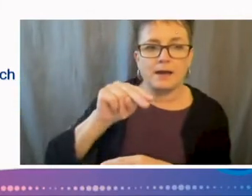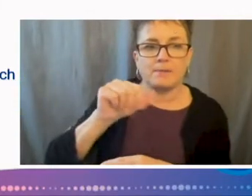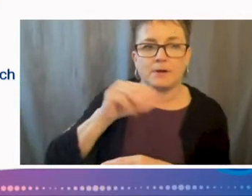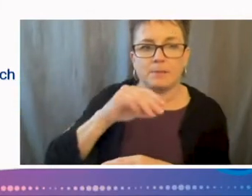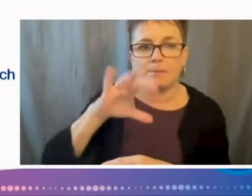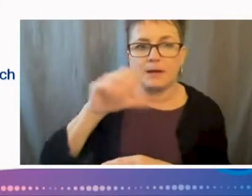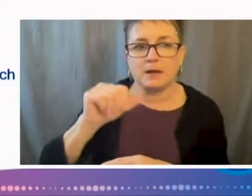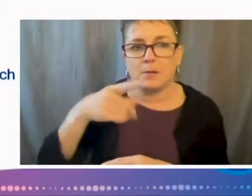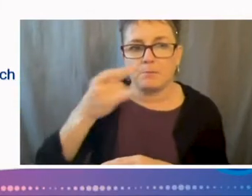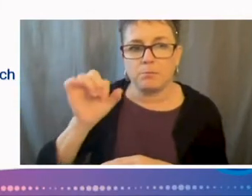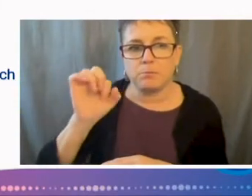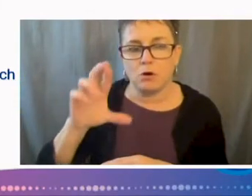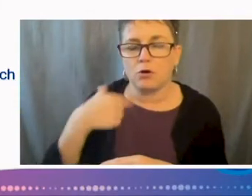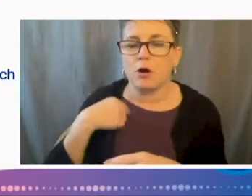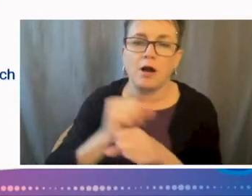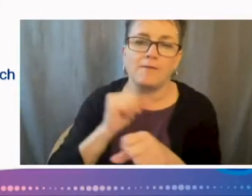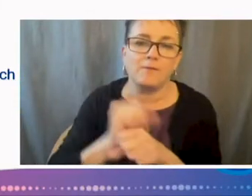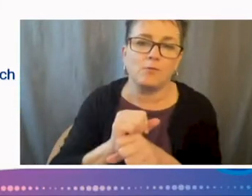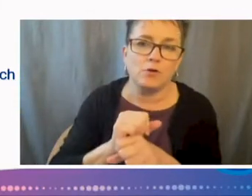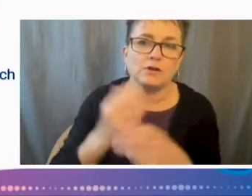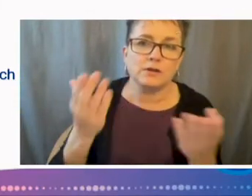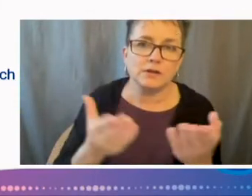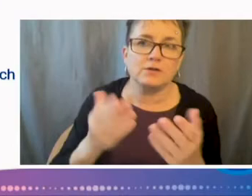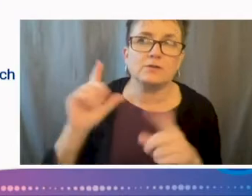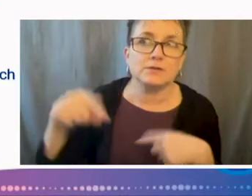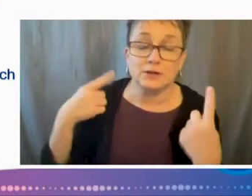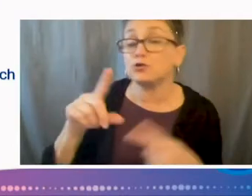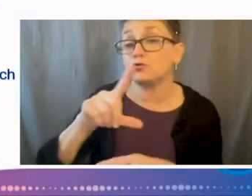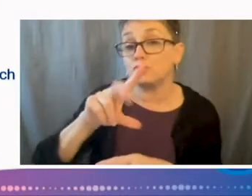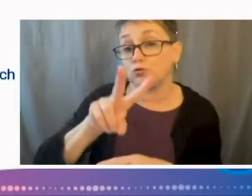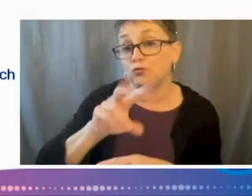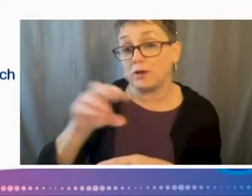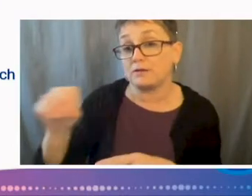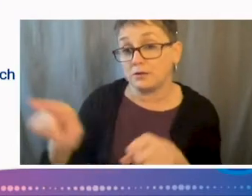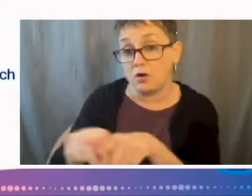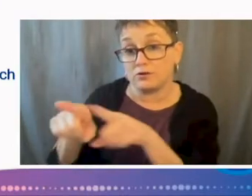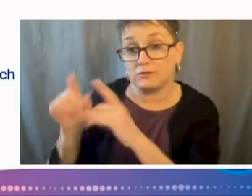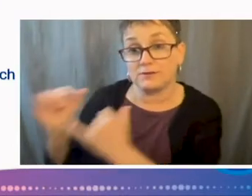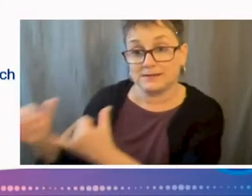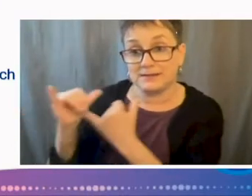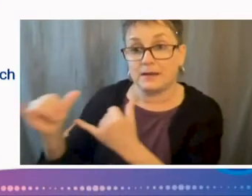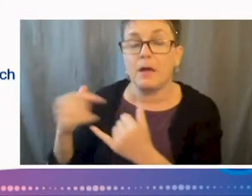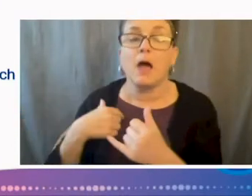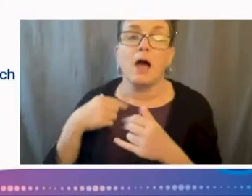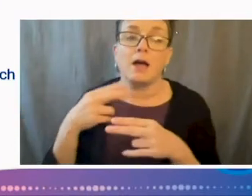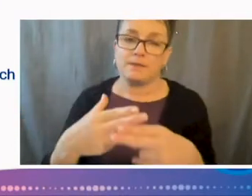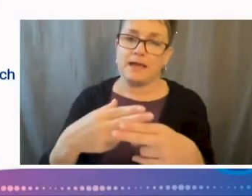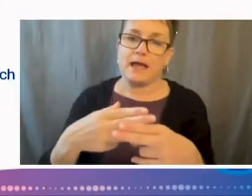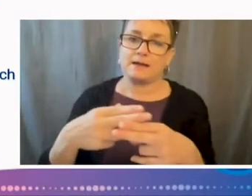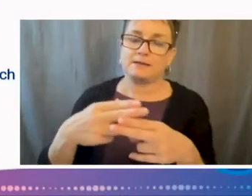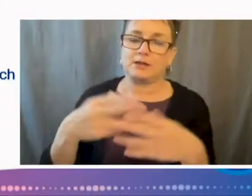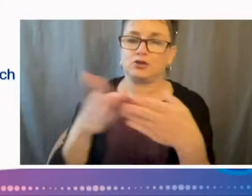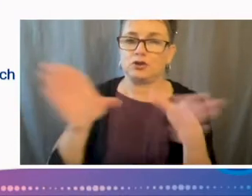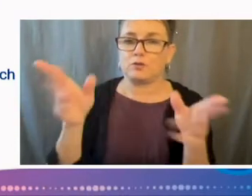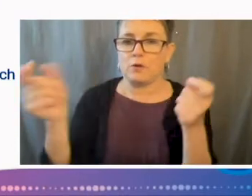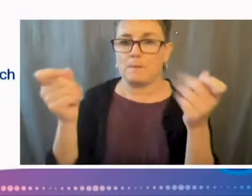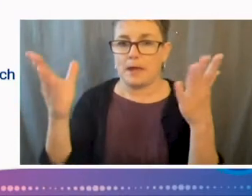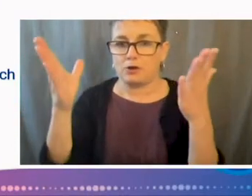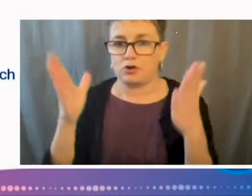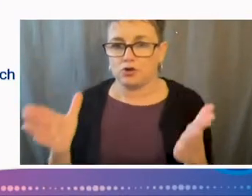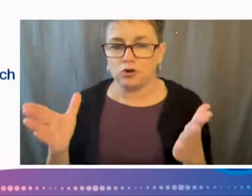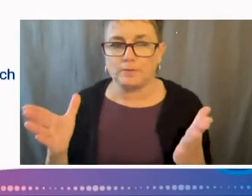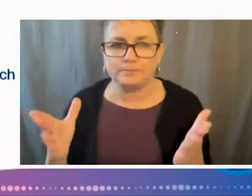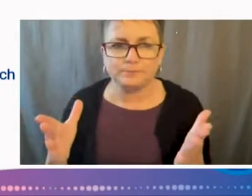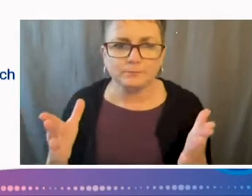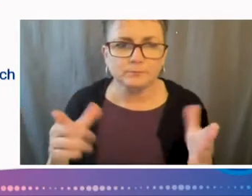with New Jersey Transit since 2000 as well. I'm now the acting general manager of Access Link. I oversee the provision of